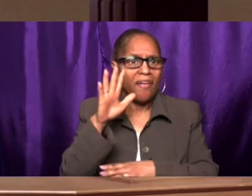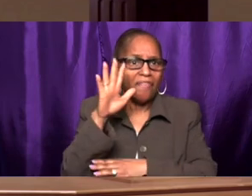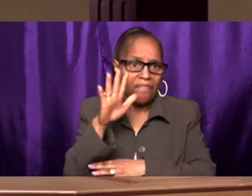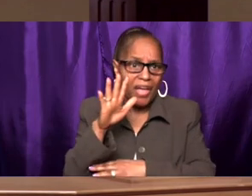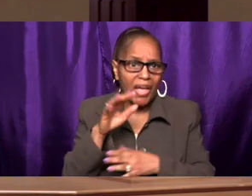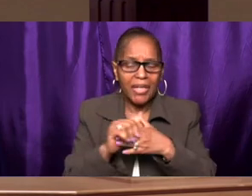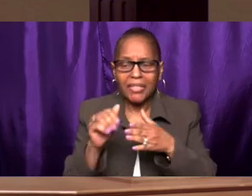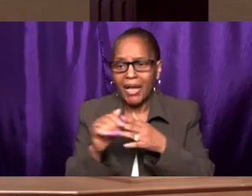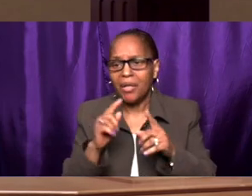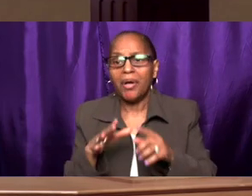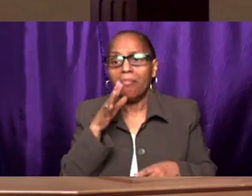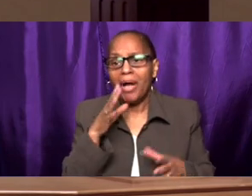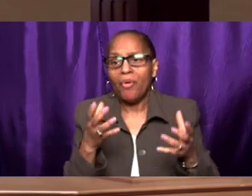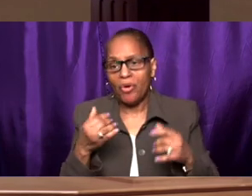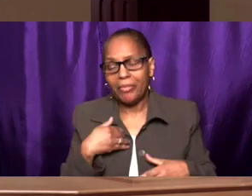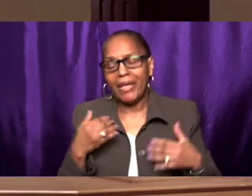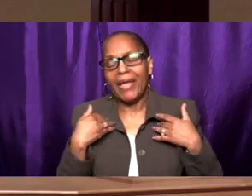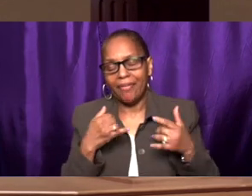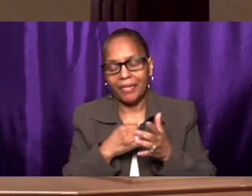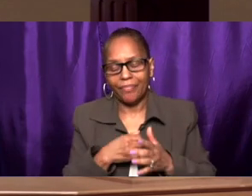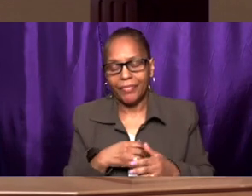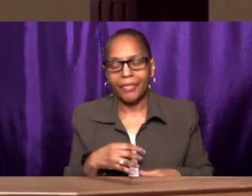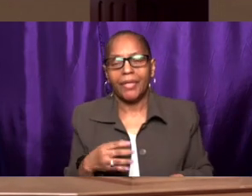mama wanted me to have it.